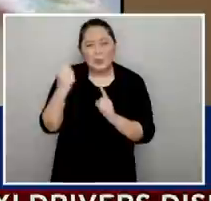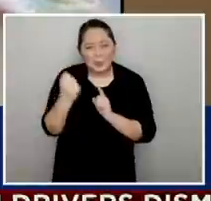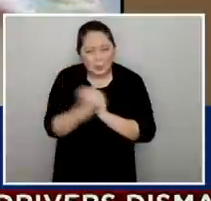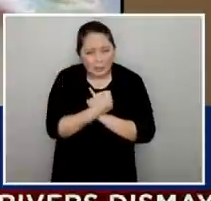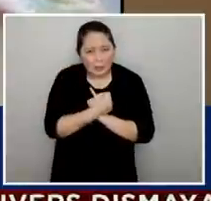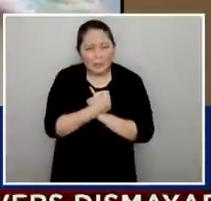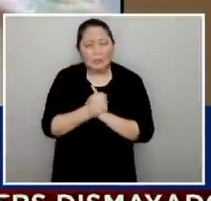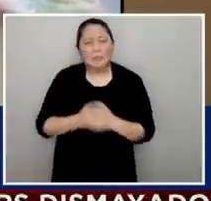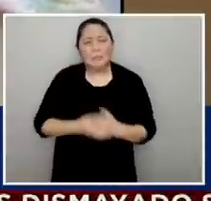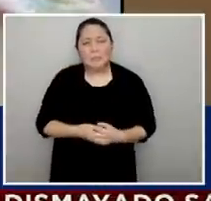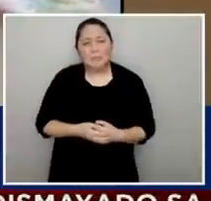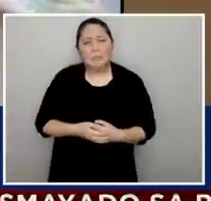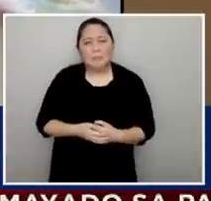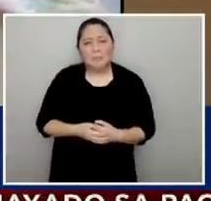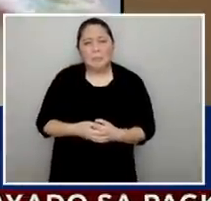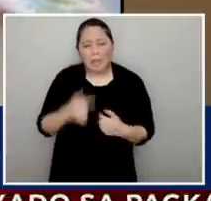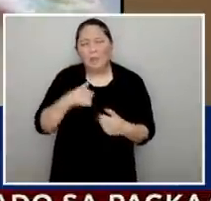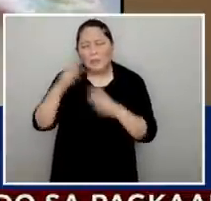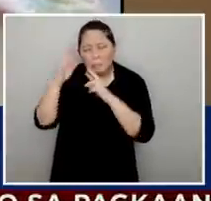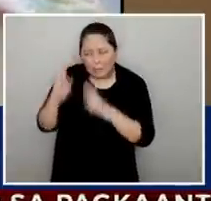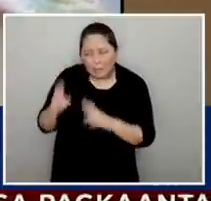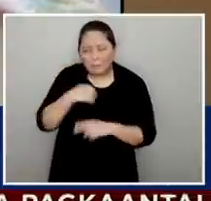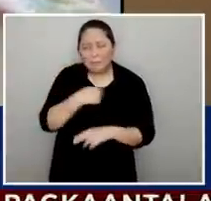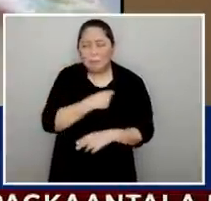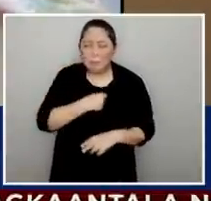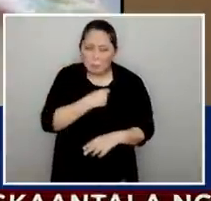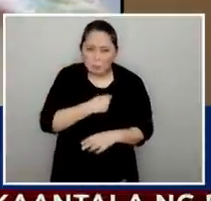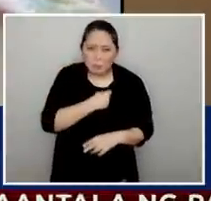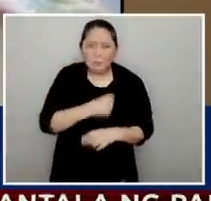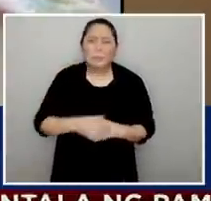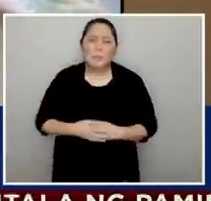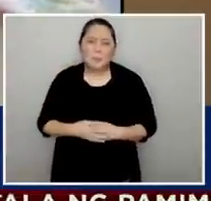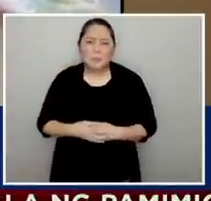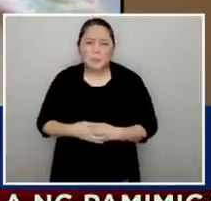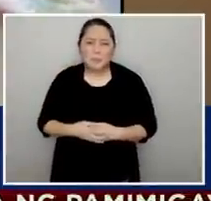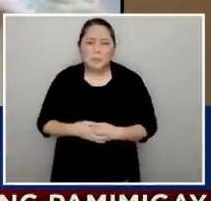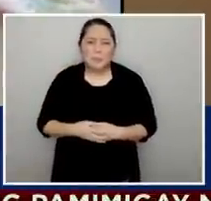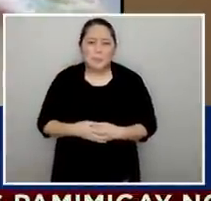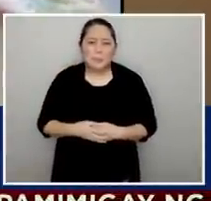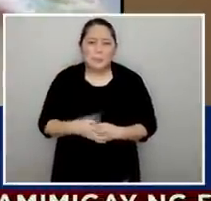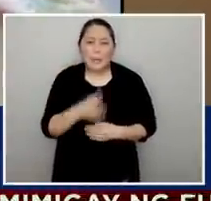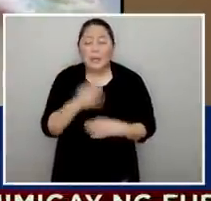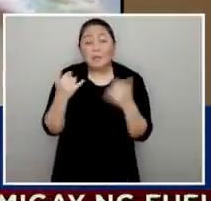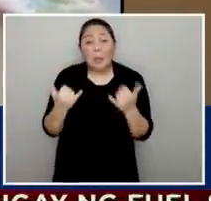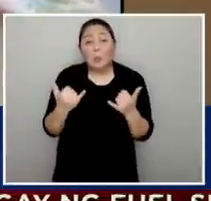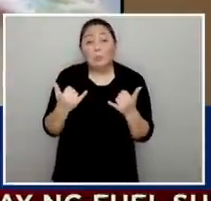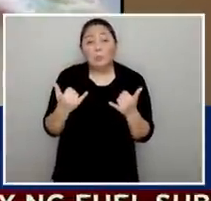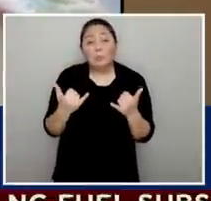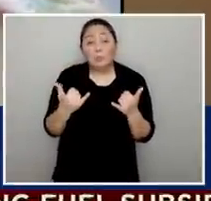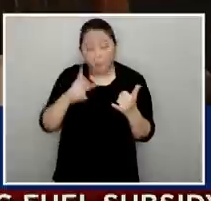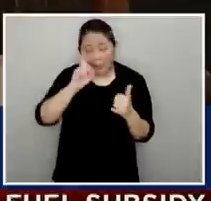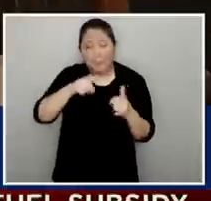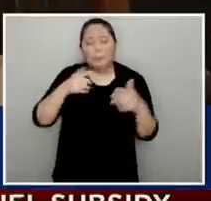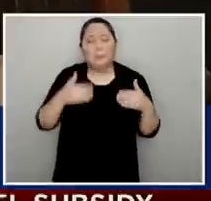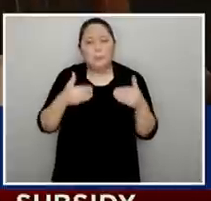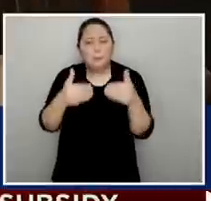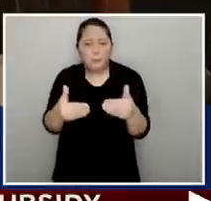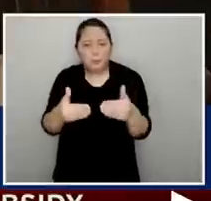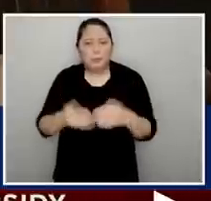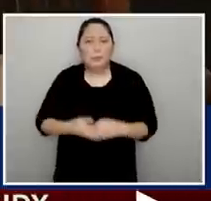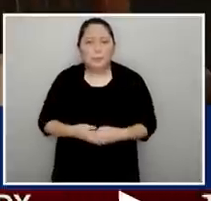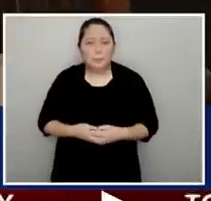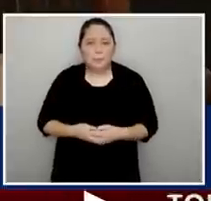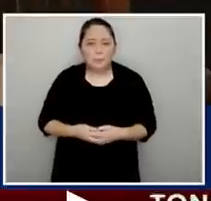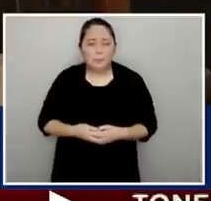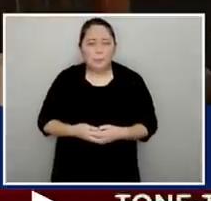of. And mm-hmm. You know, I forgave and it's time to move forward, time to move on. Ang